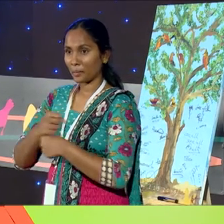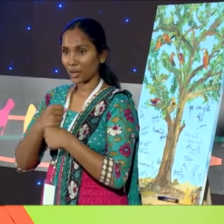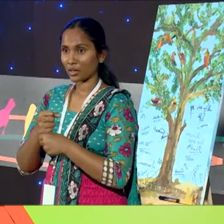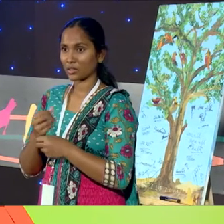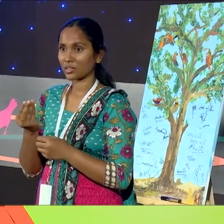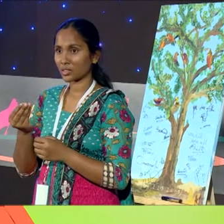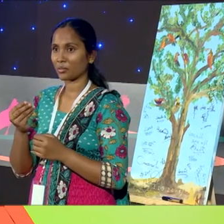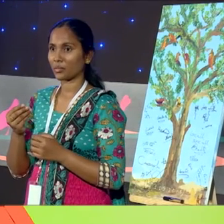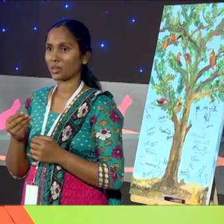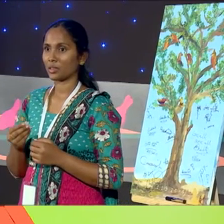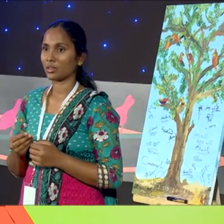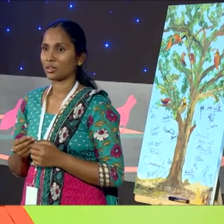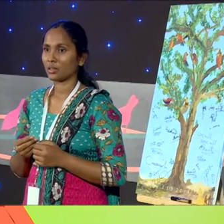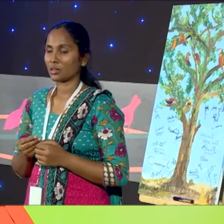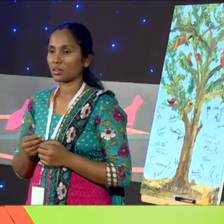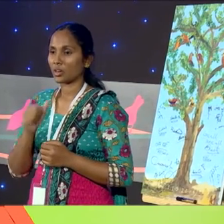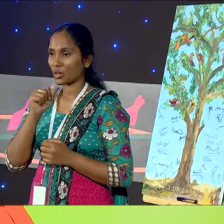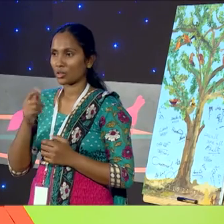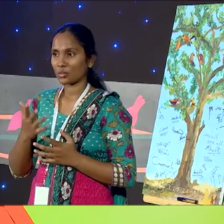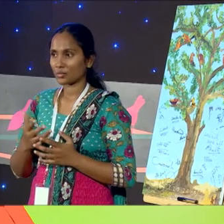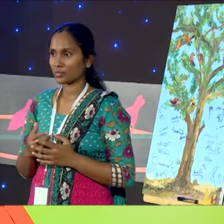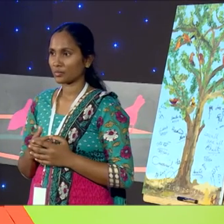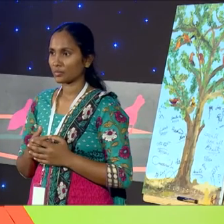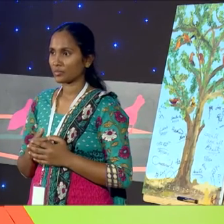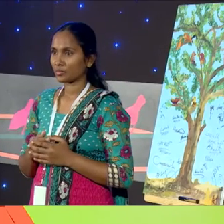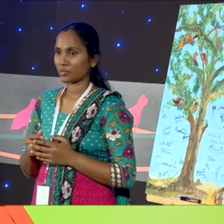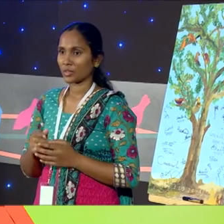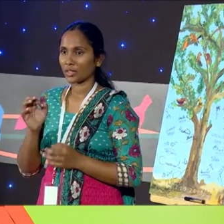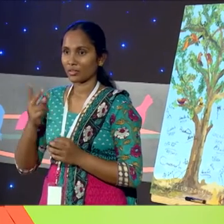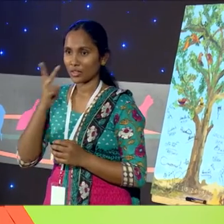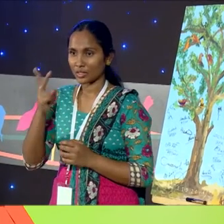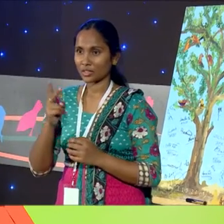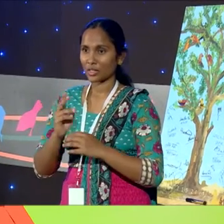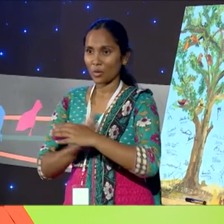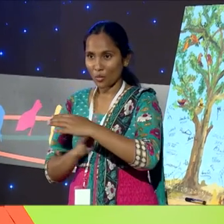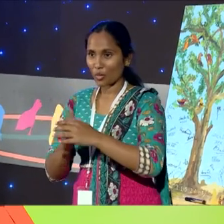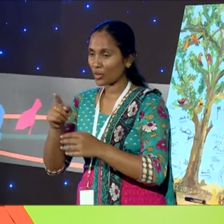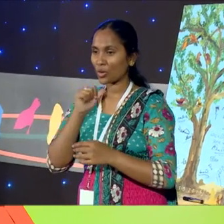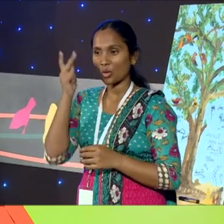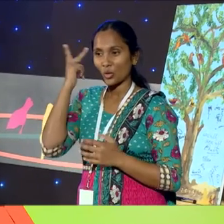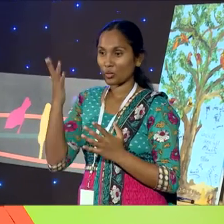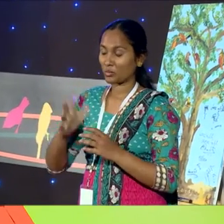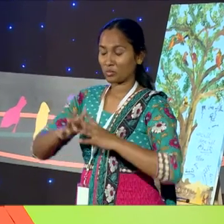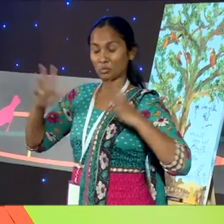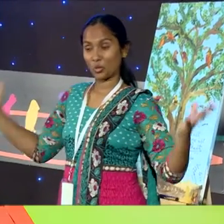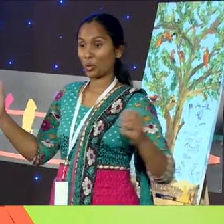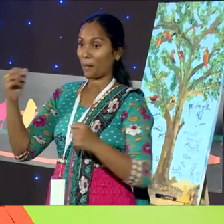sum total of all your fears, because it's the unknown. Because you can't see the bottom, you don't know what it is. It's hugely